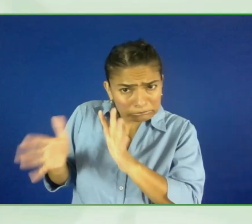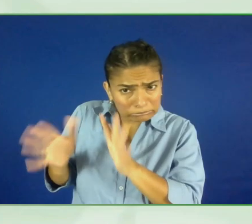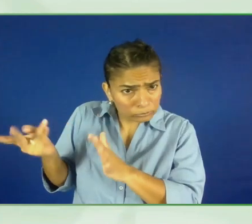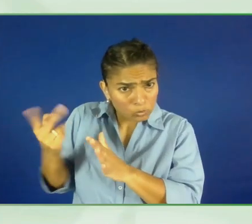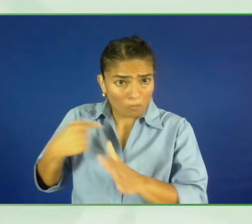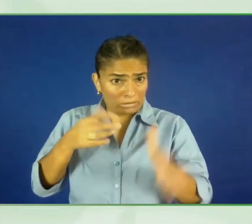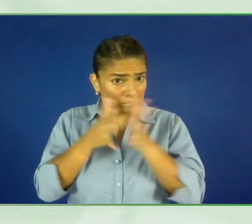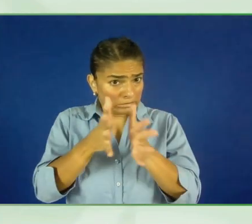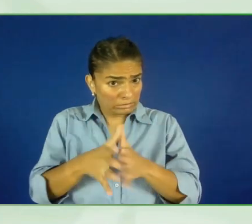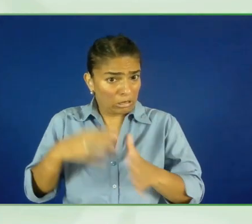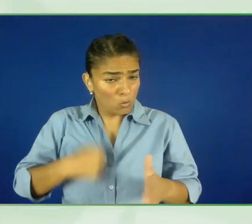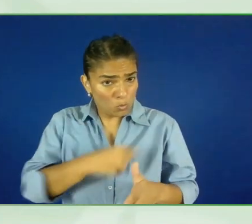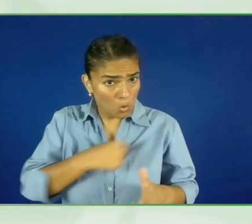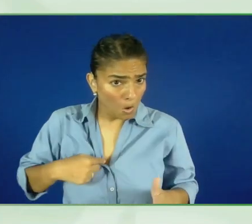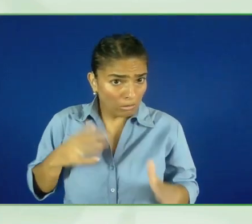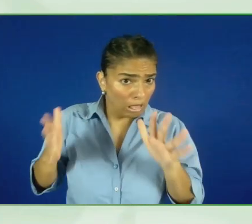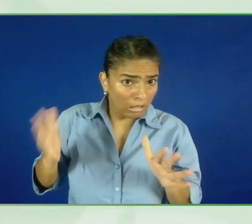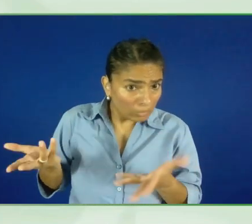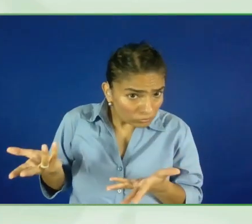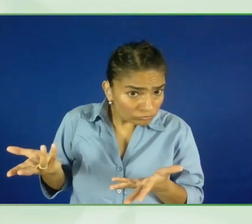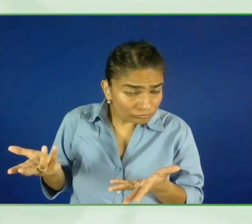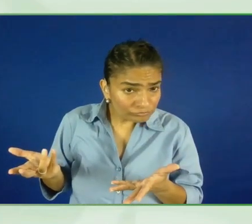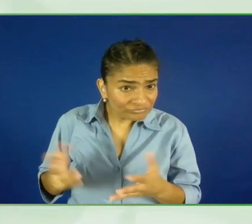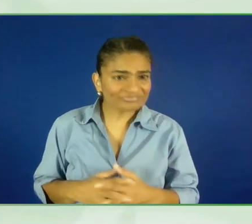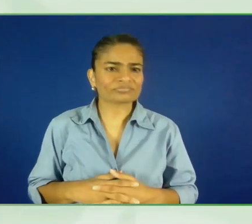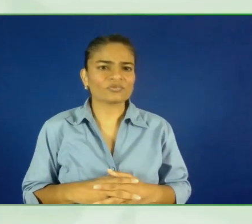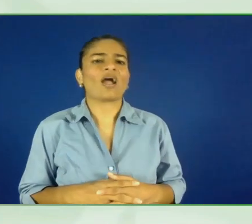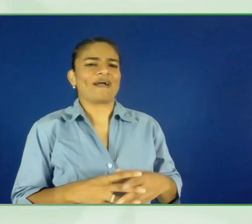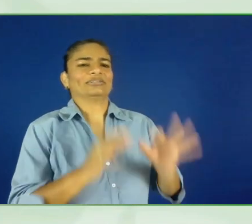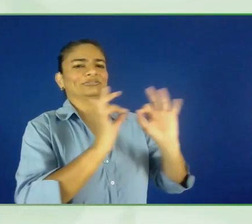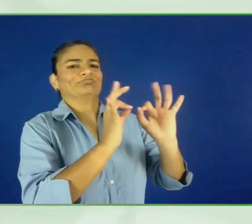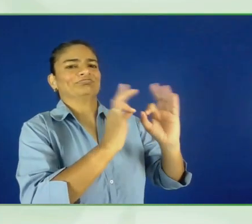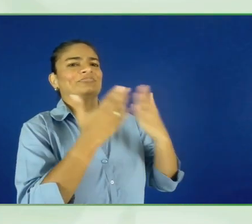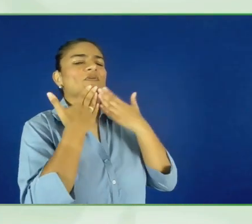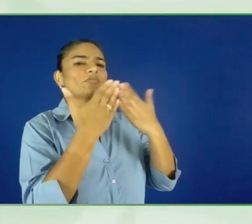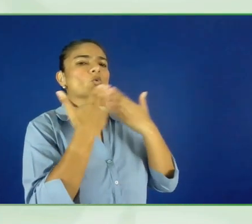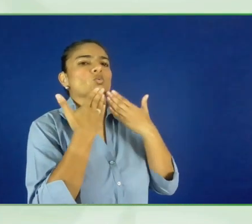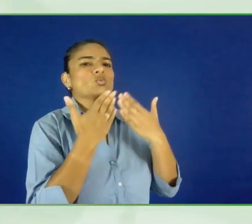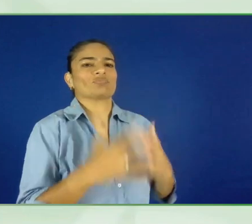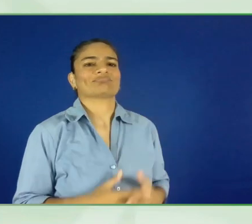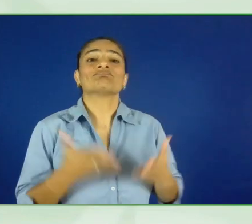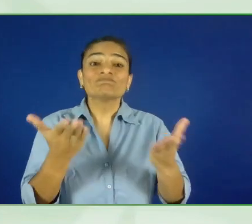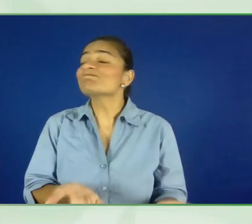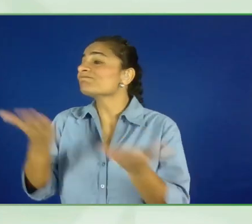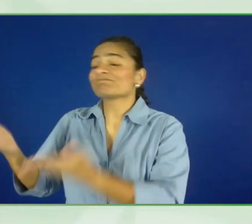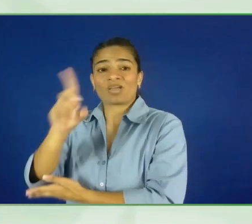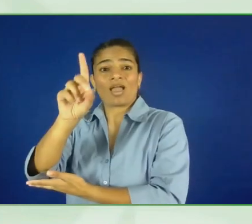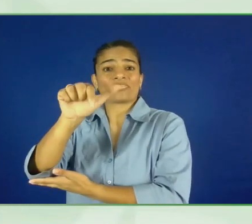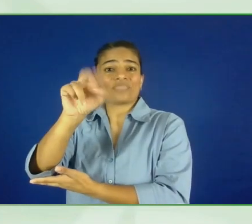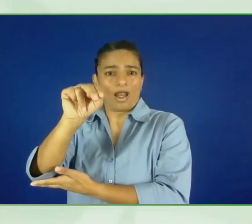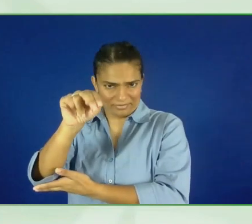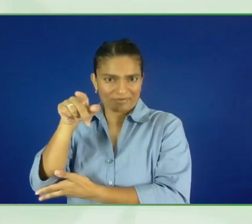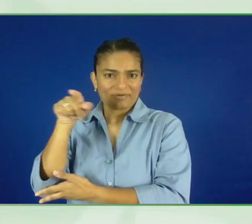Fine. Align. Okay. Align. Thank you very much. Over to you, Dan, and presenting now the dish model and everything that